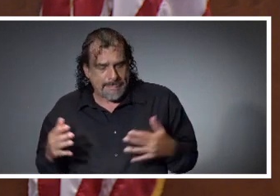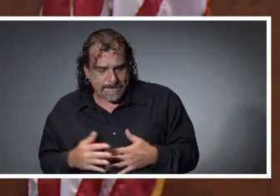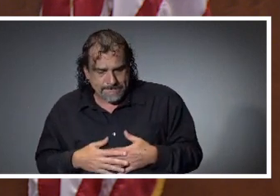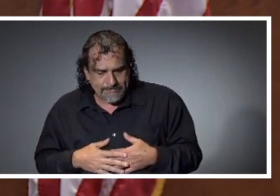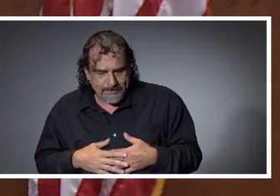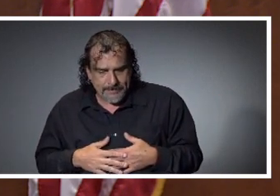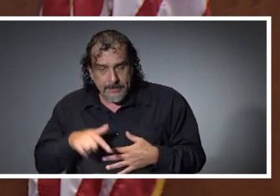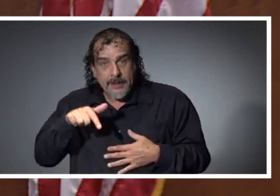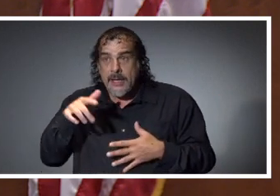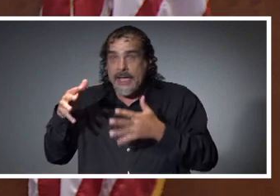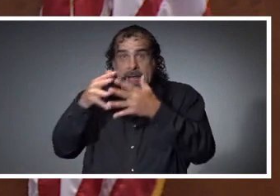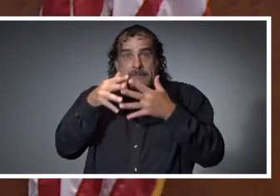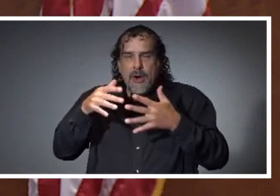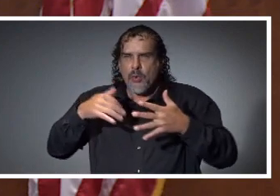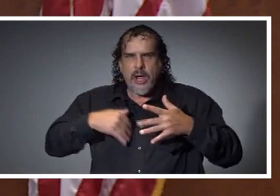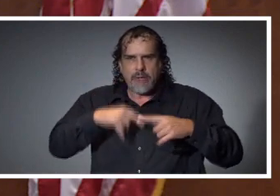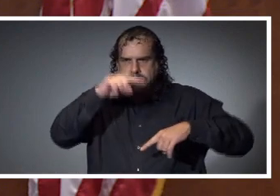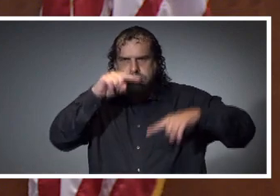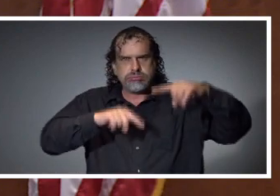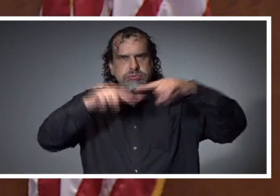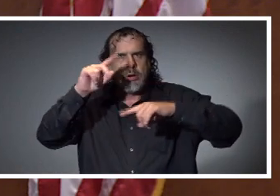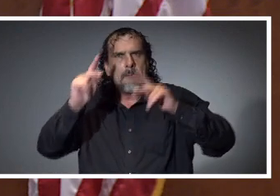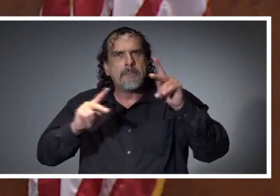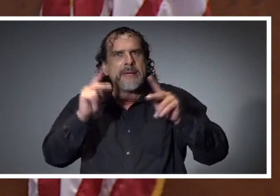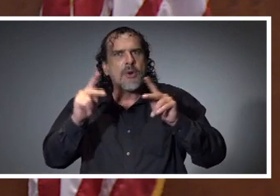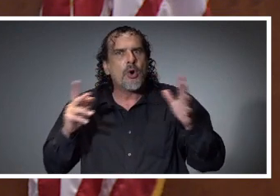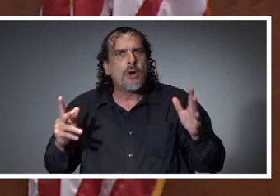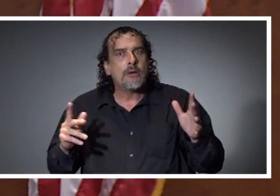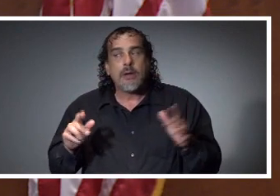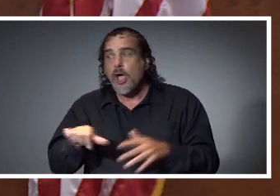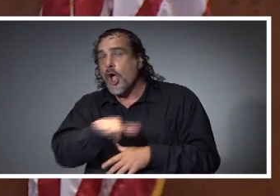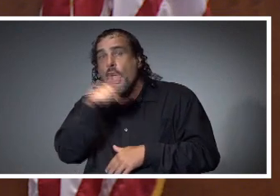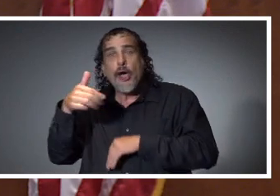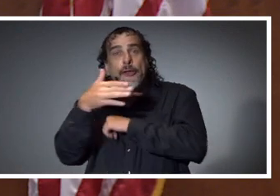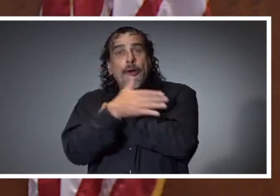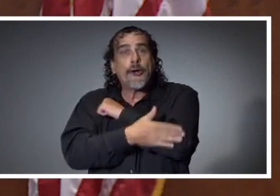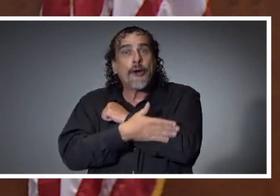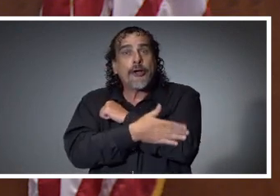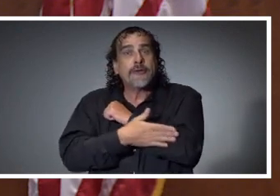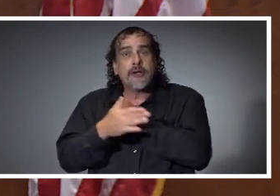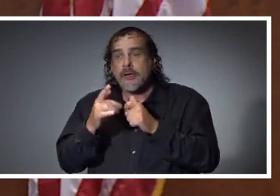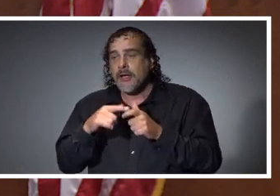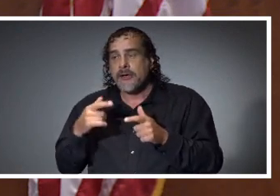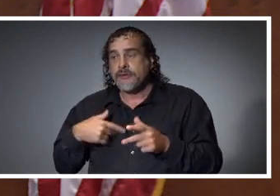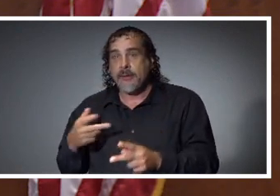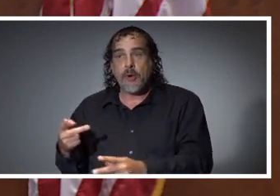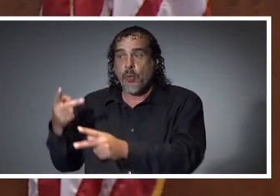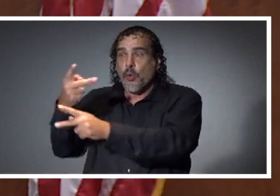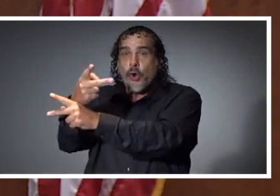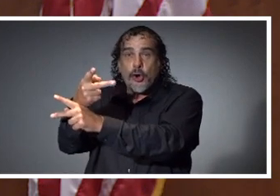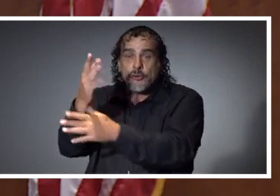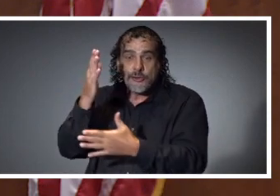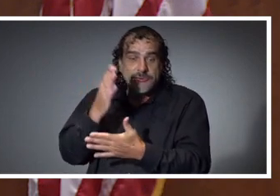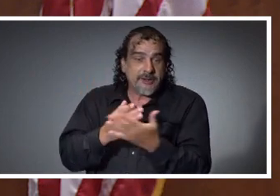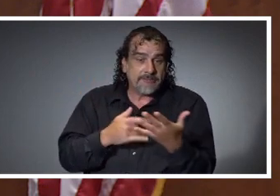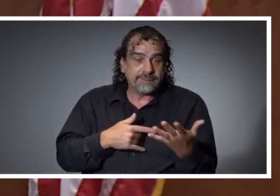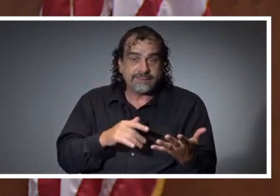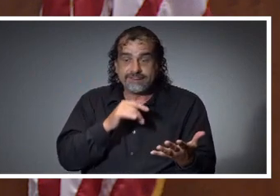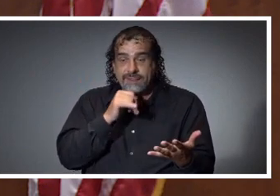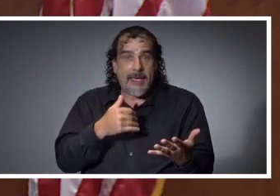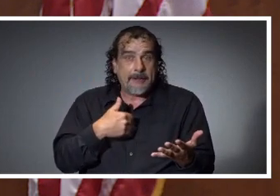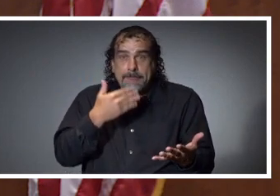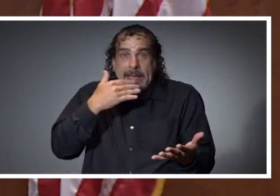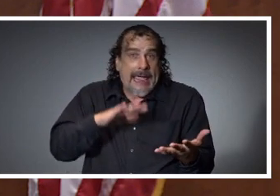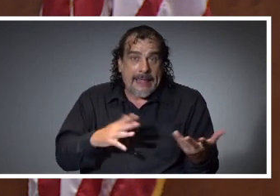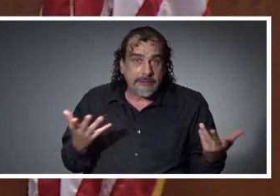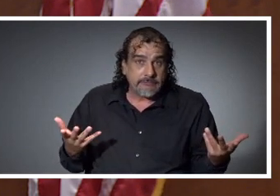America we have a very diverse country, whereas many other countries that have some have gotten it worse, some have gotten it, some have had it not